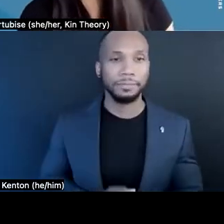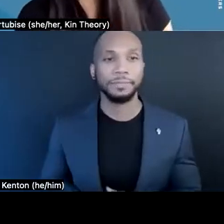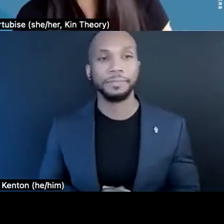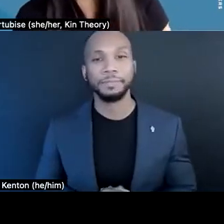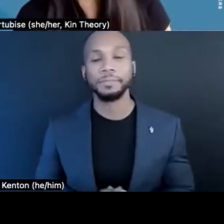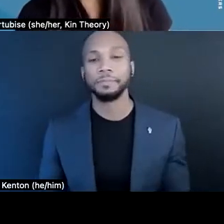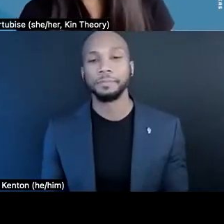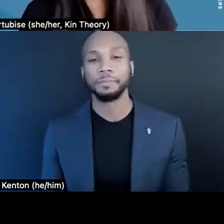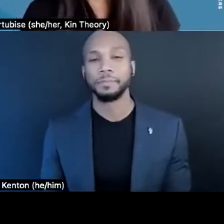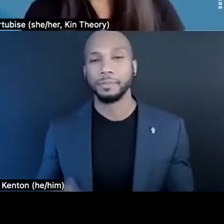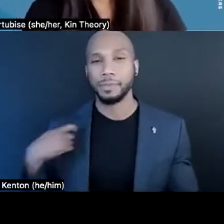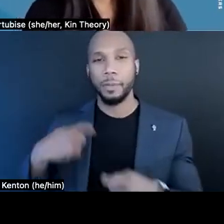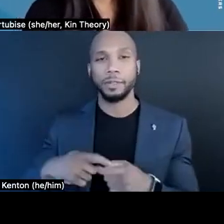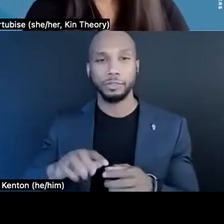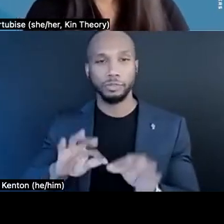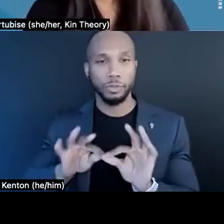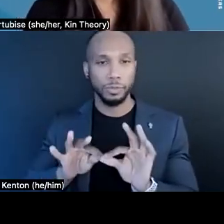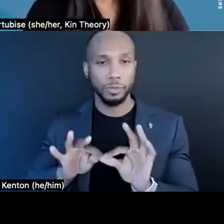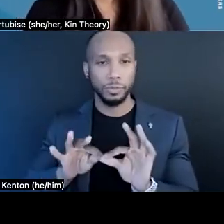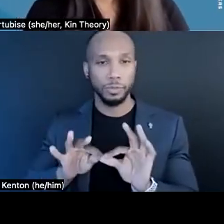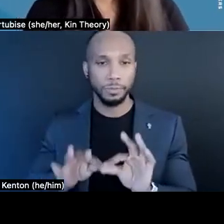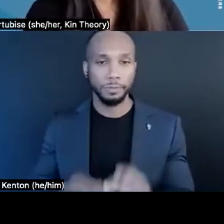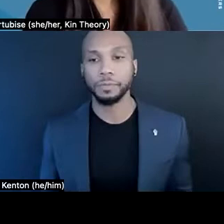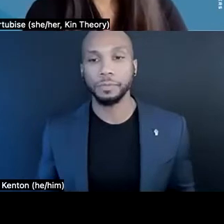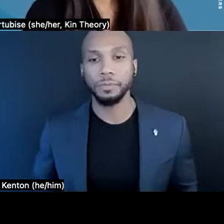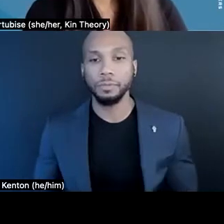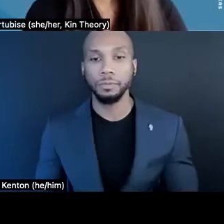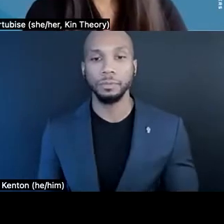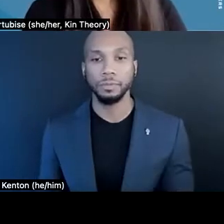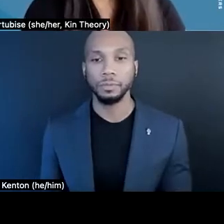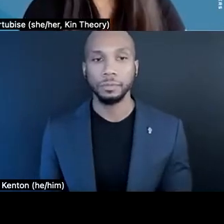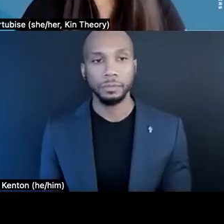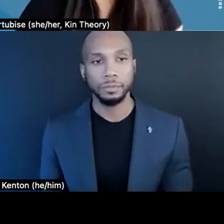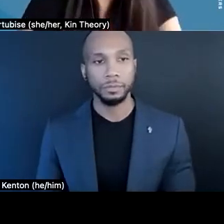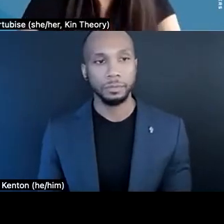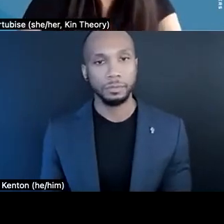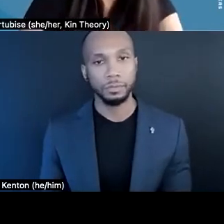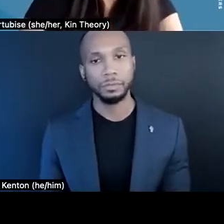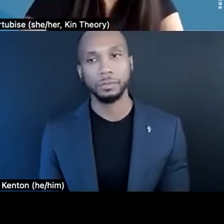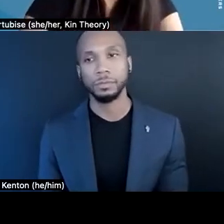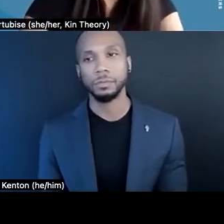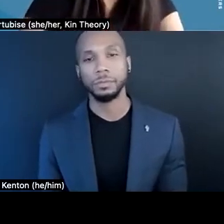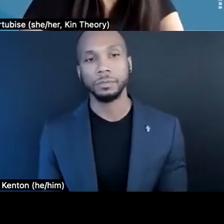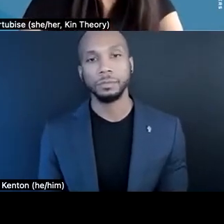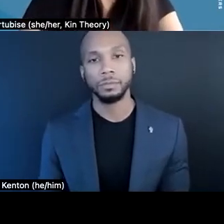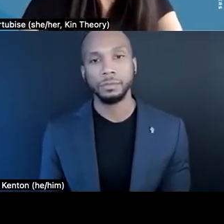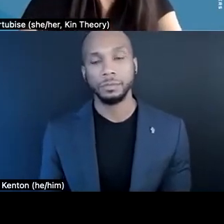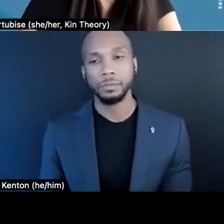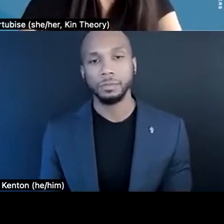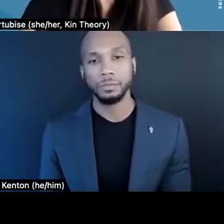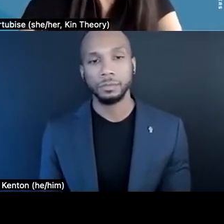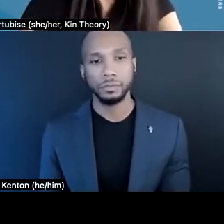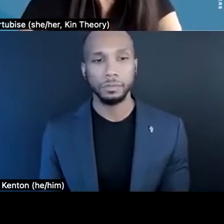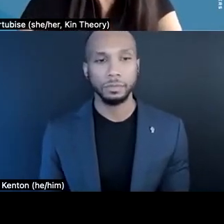Antes de pasar la palabra a María, Julianna, no sé si nos gustaría contarnos un poco más sobre su obra increíble